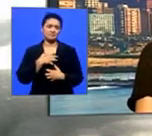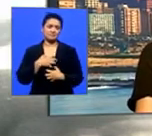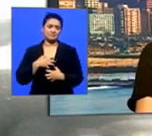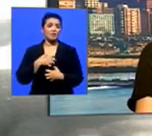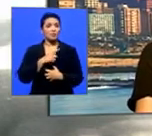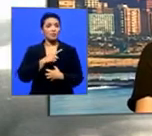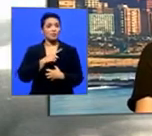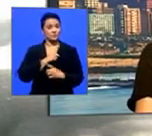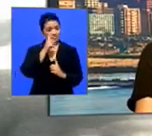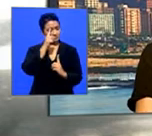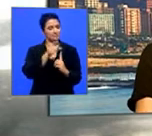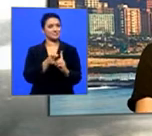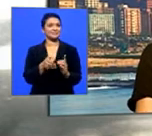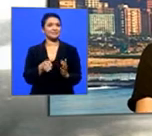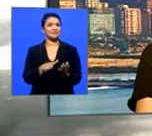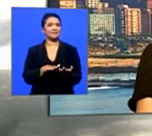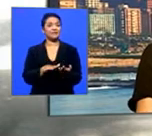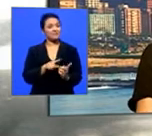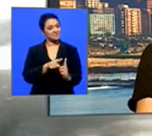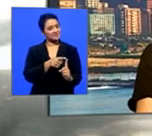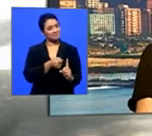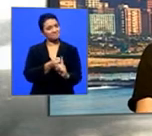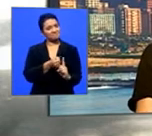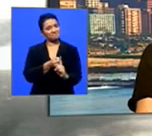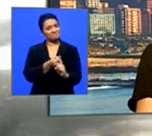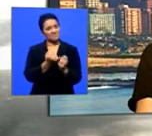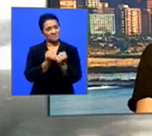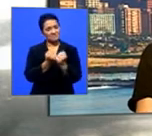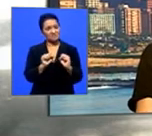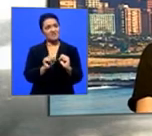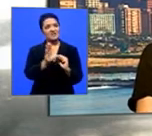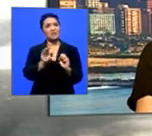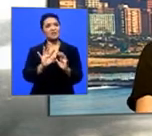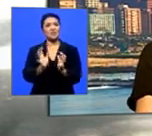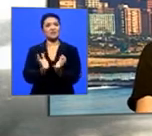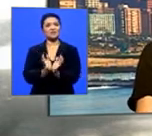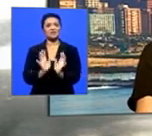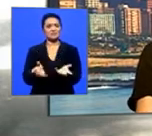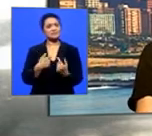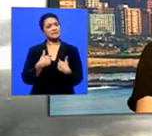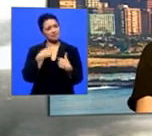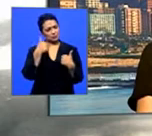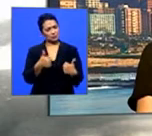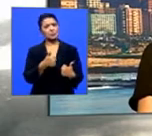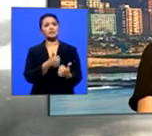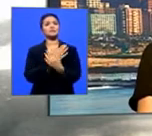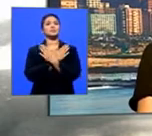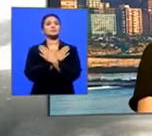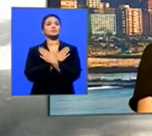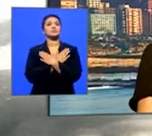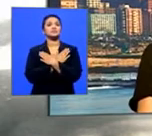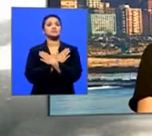has done his bit on this planet, and I think it's good that he's at rest now. I think I'm extremely